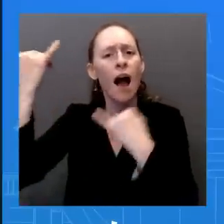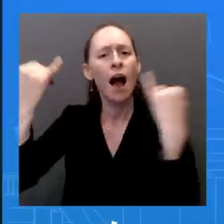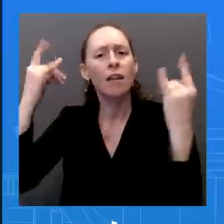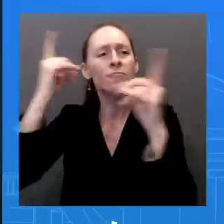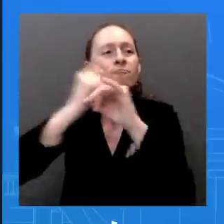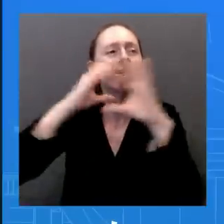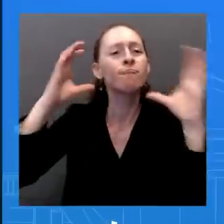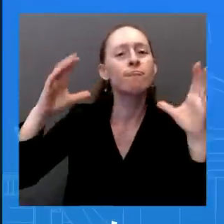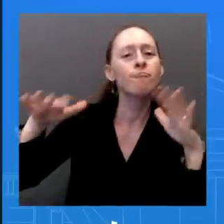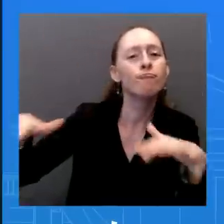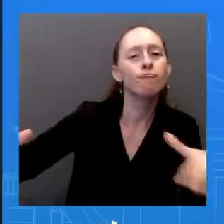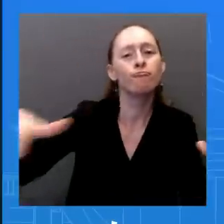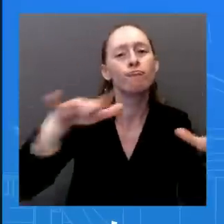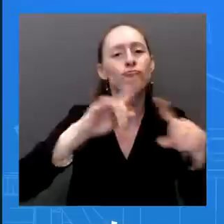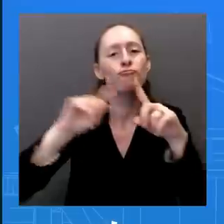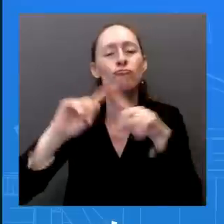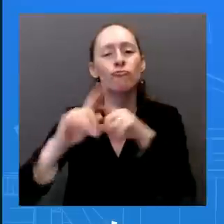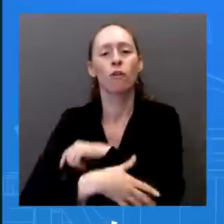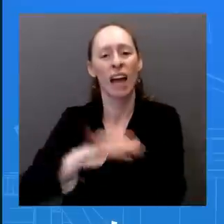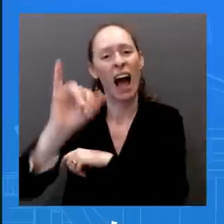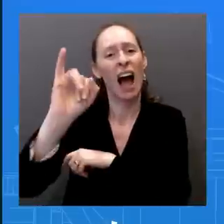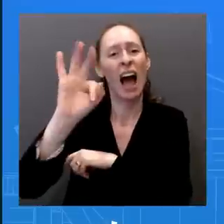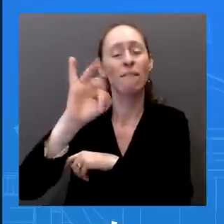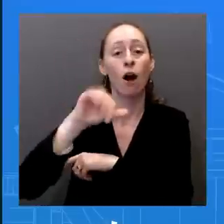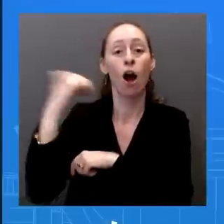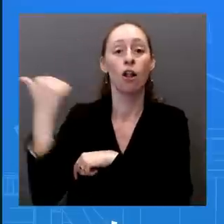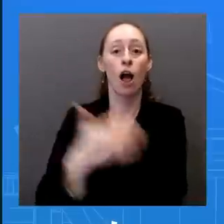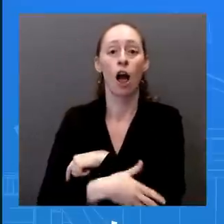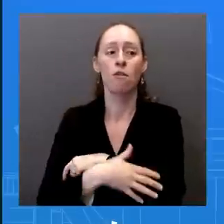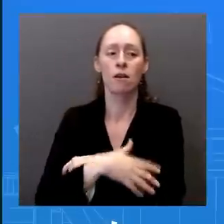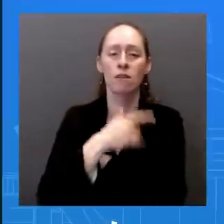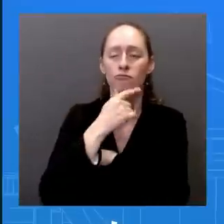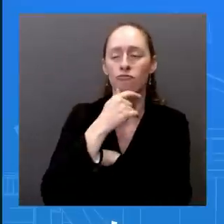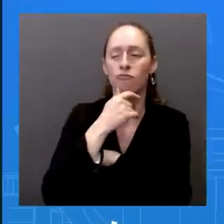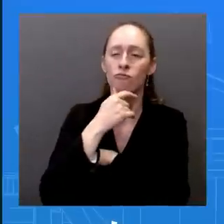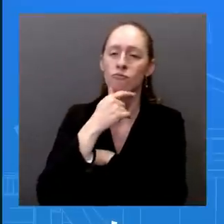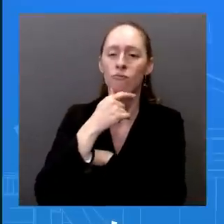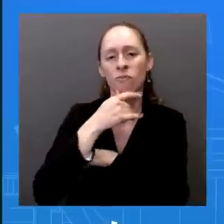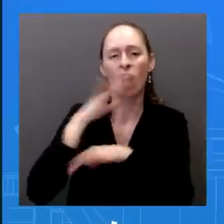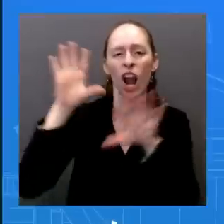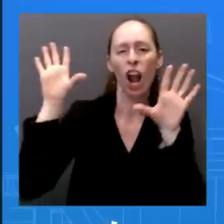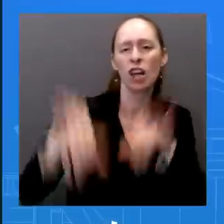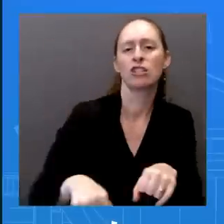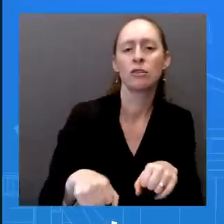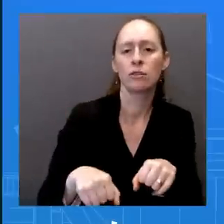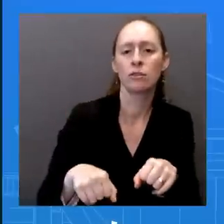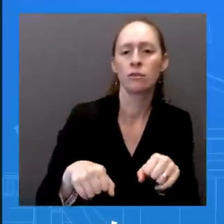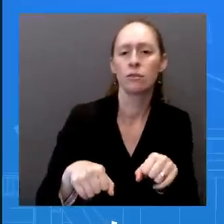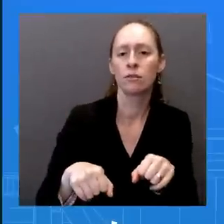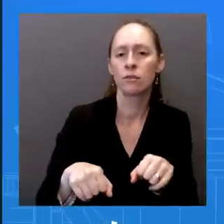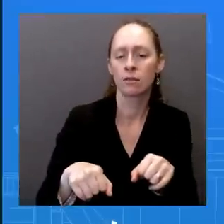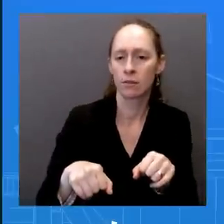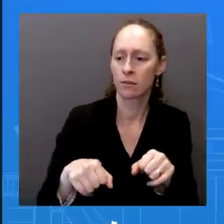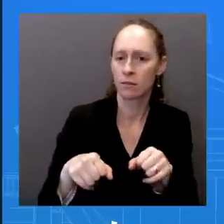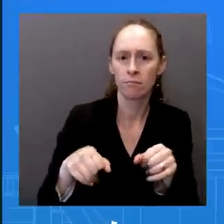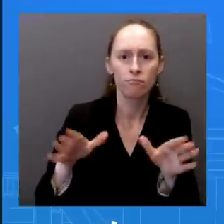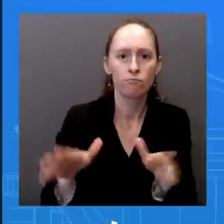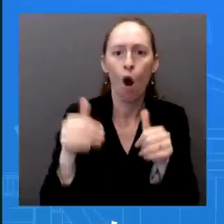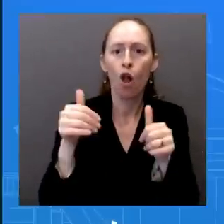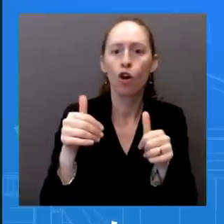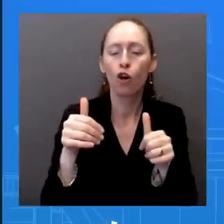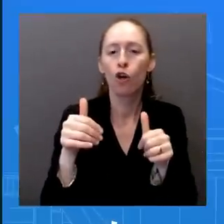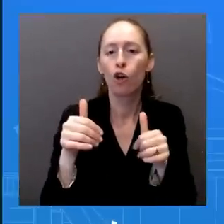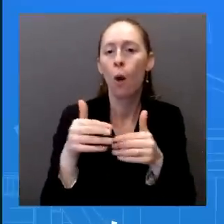intimidate their neighbors or to violently attack them. Thank you, Jake. Just to follow up on Franco's question,